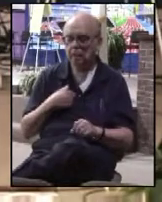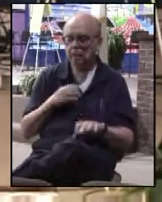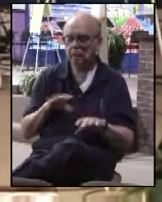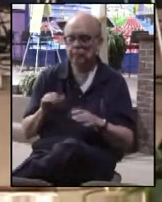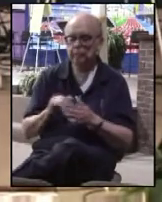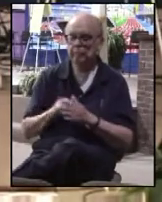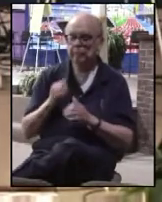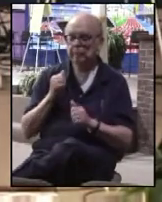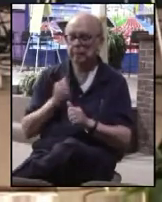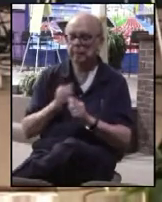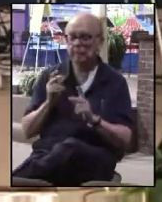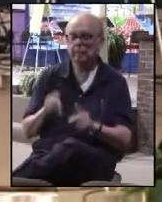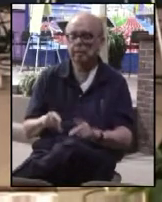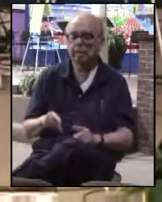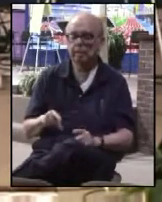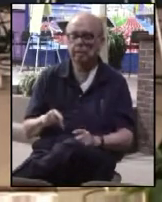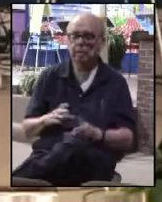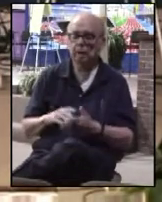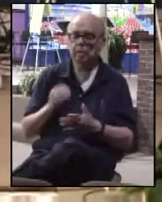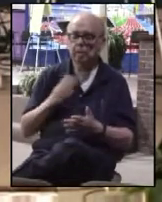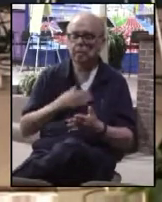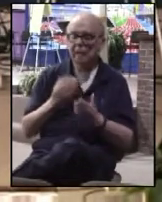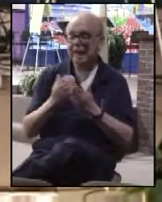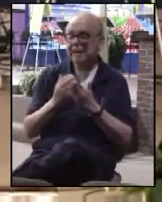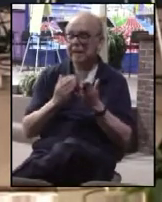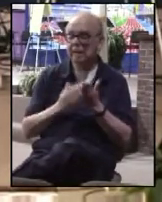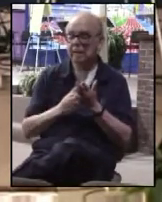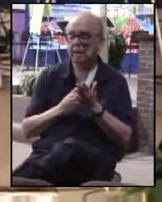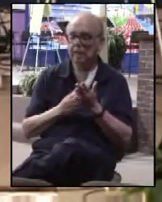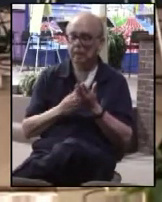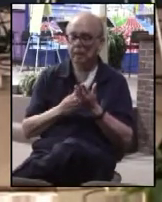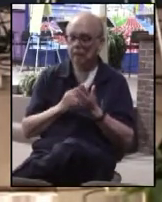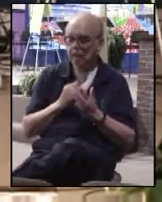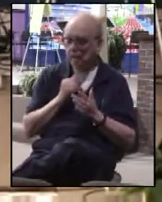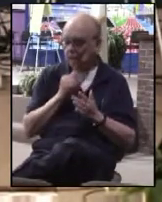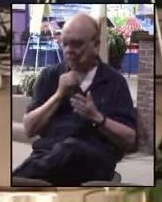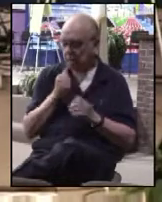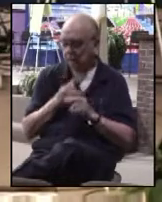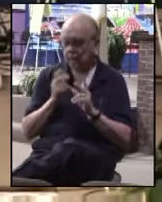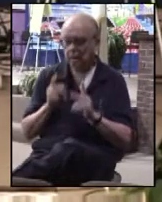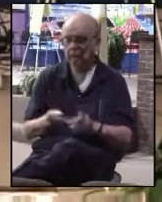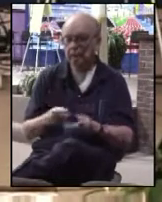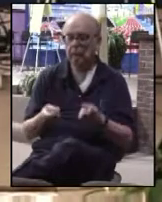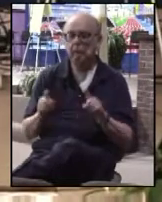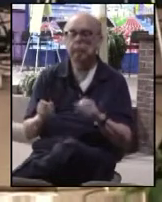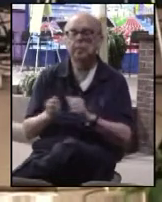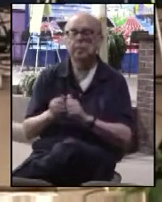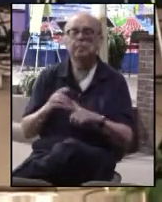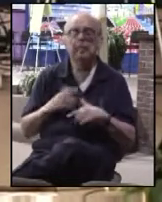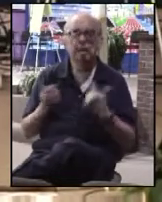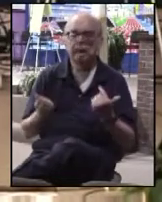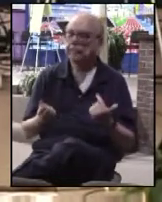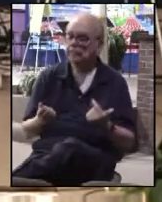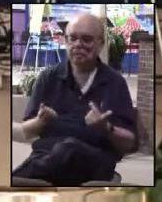with everybody I've learned my lesson I don't tell everybody what's going on in my life